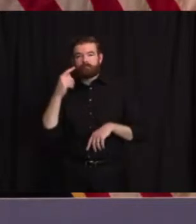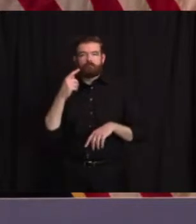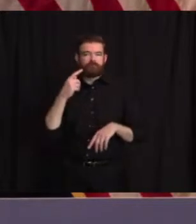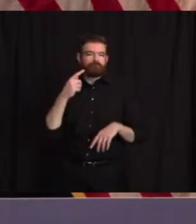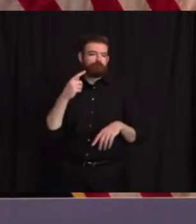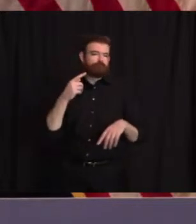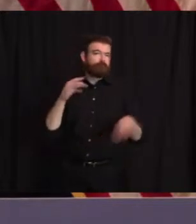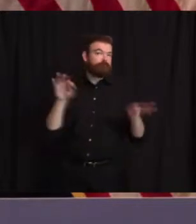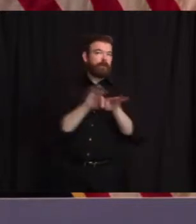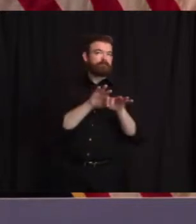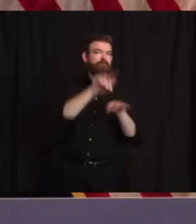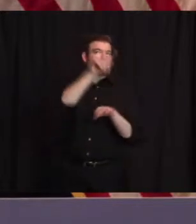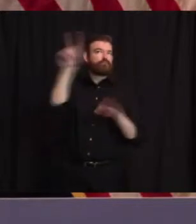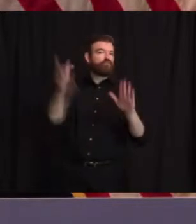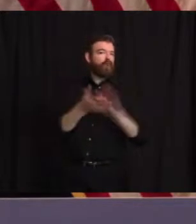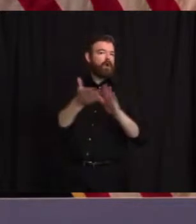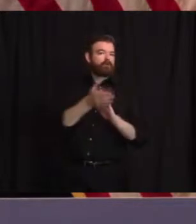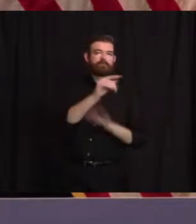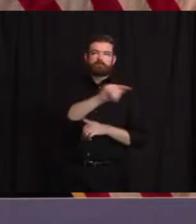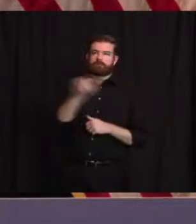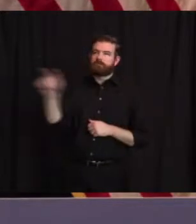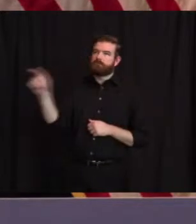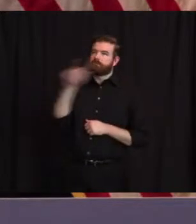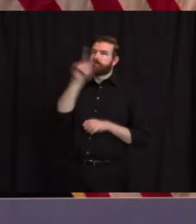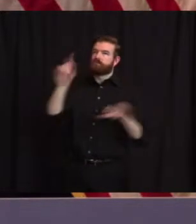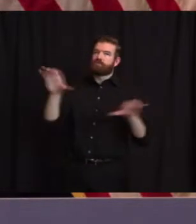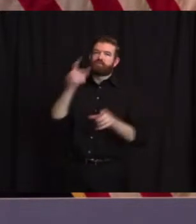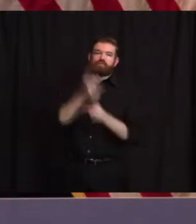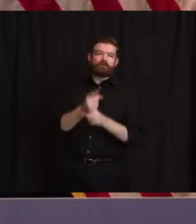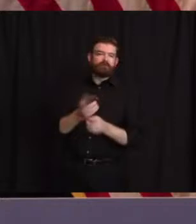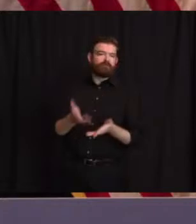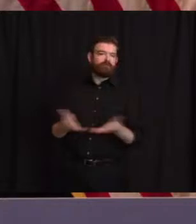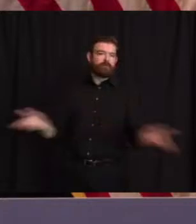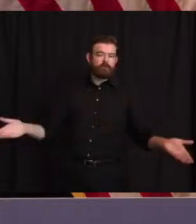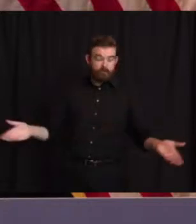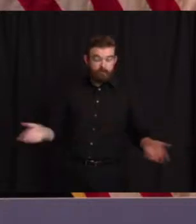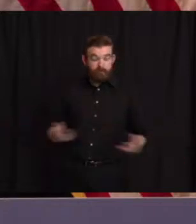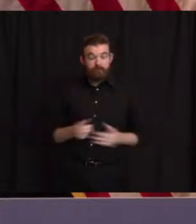care. I missed the first question. In various, I'll check real quick, sorry.